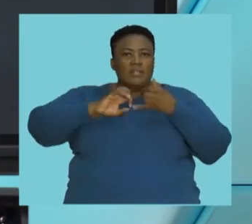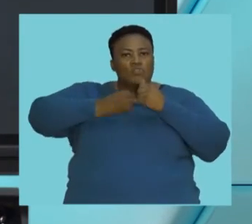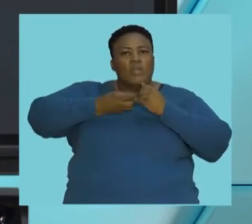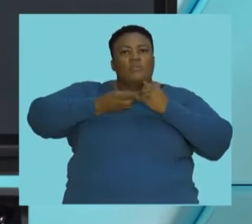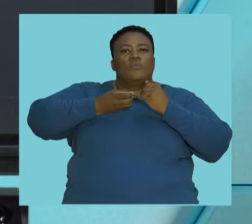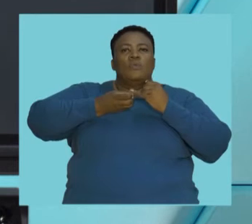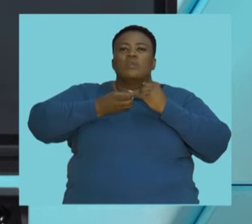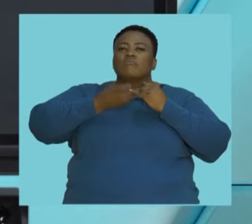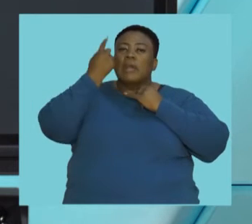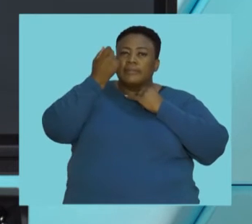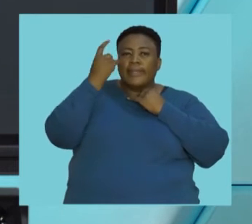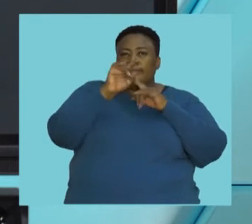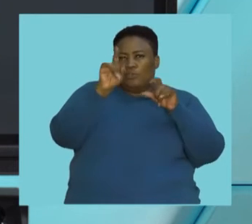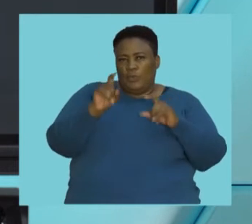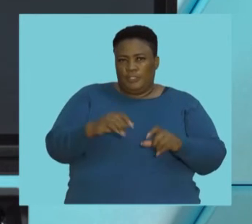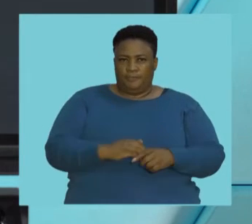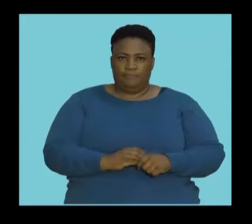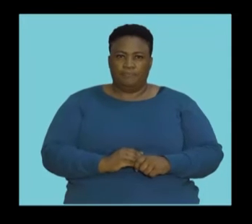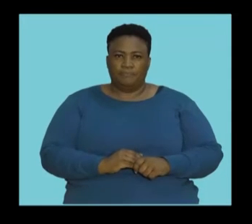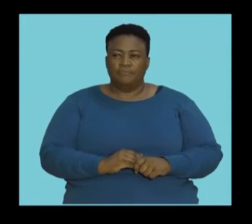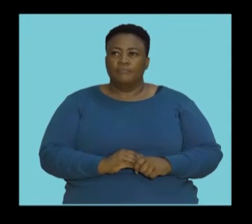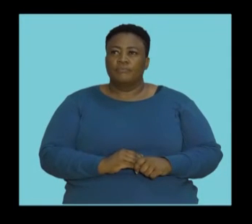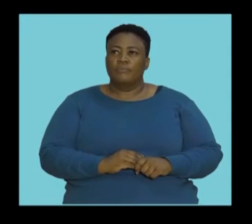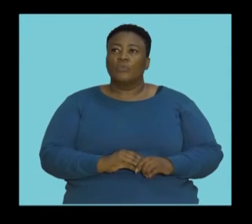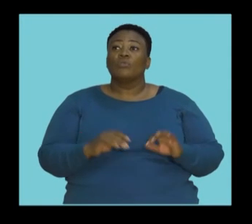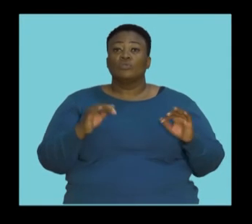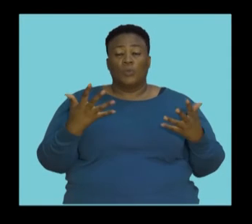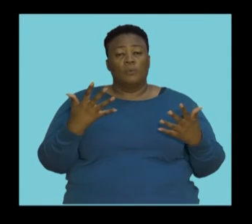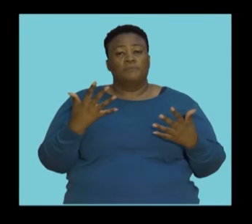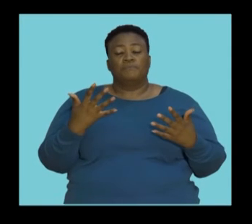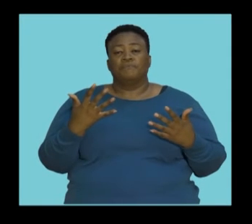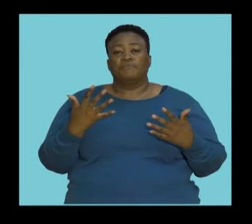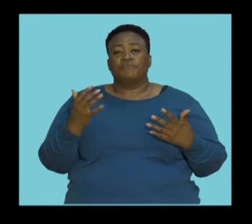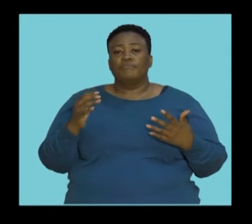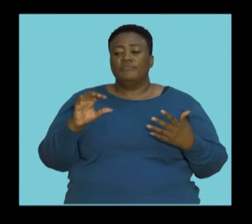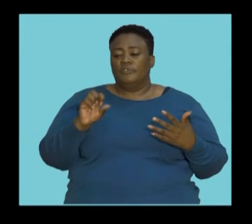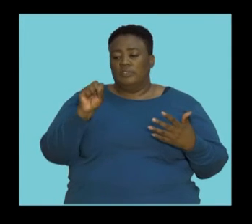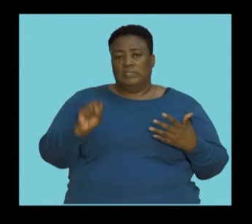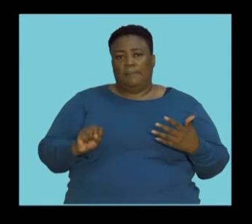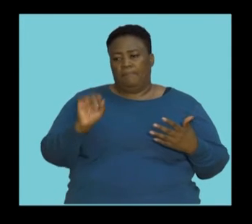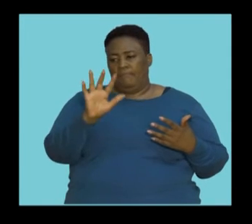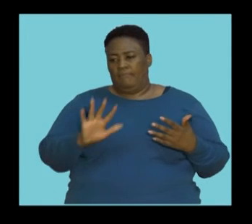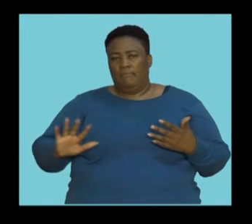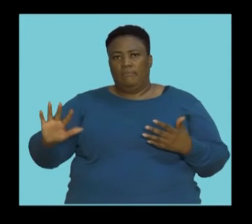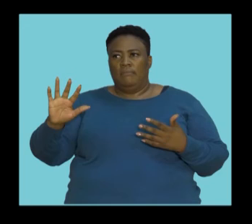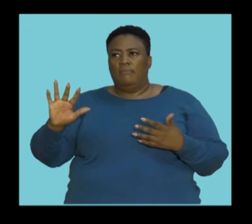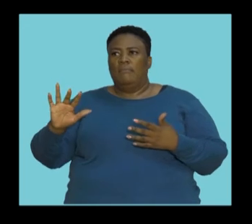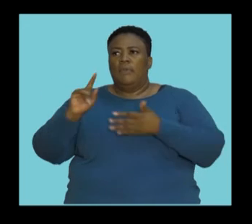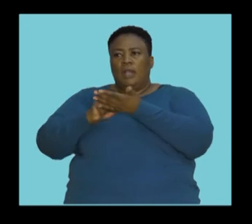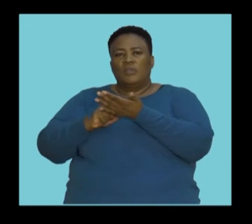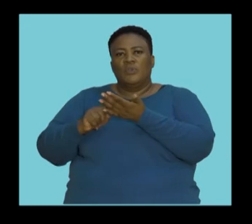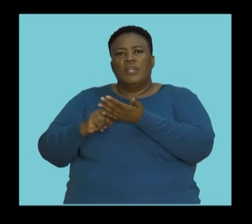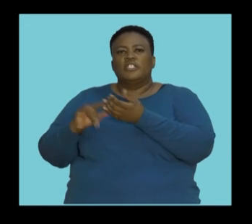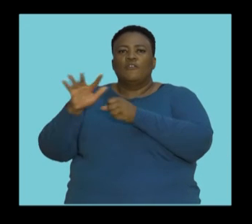we're trying to understand this question. Right, so for Sub-Saharan Africa, calculate the food